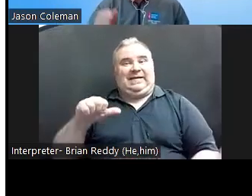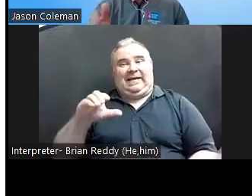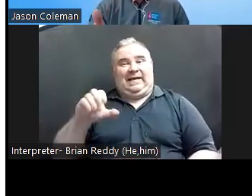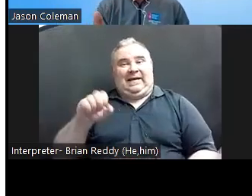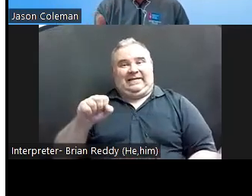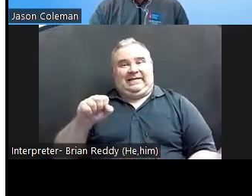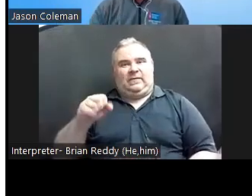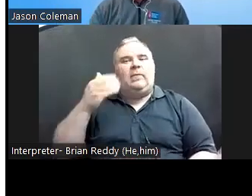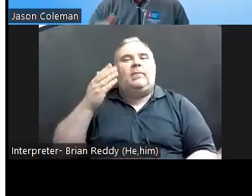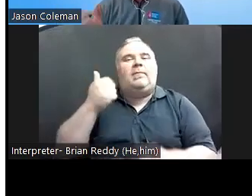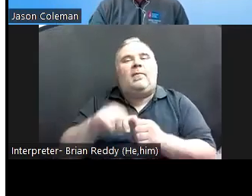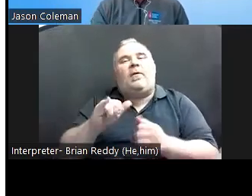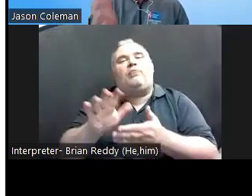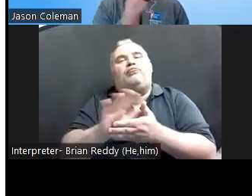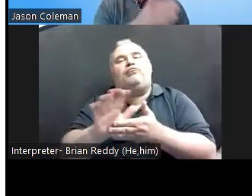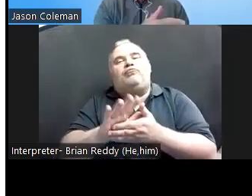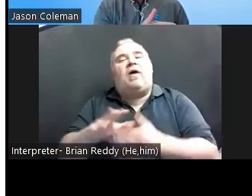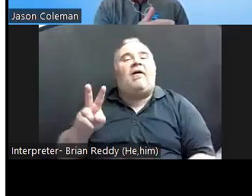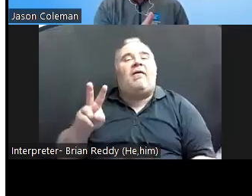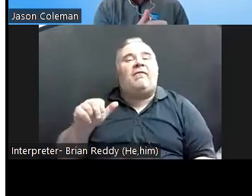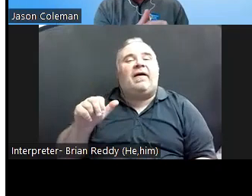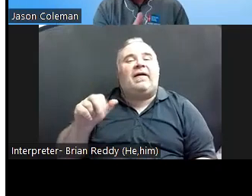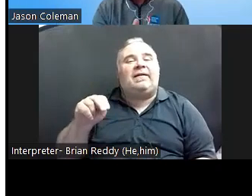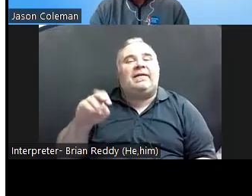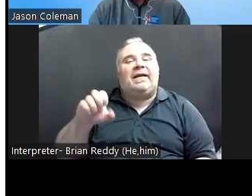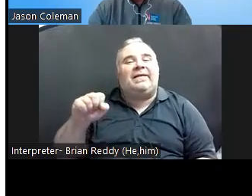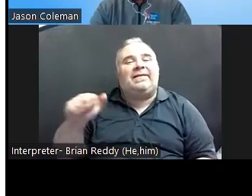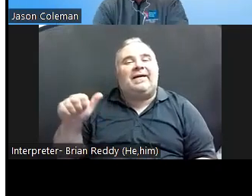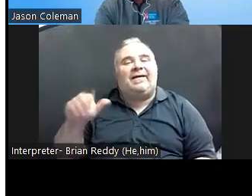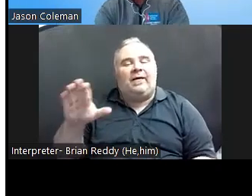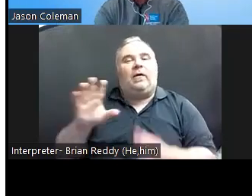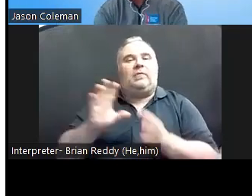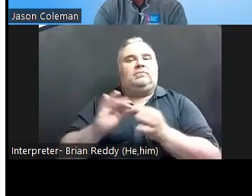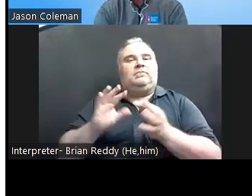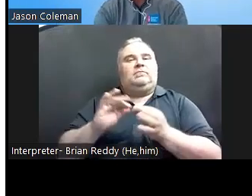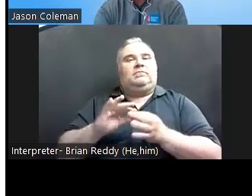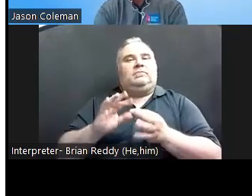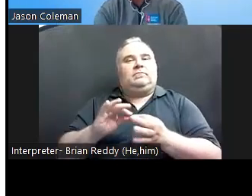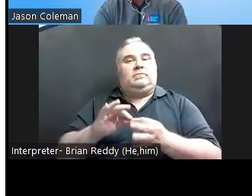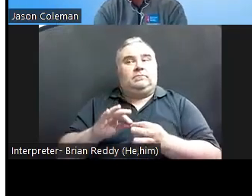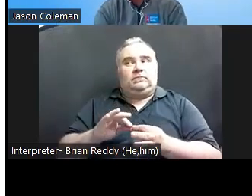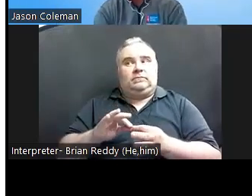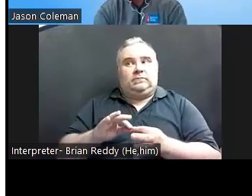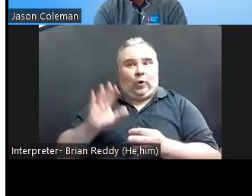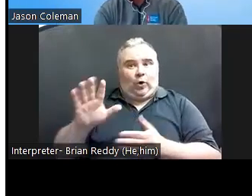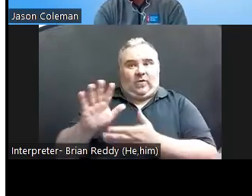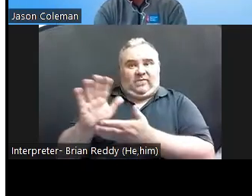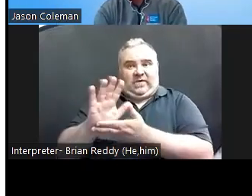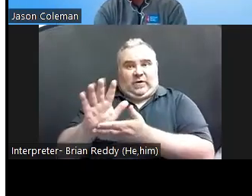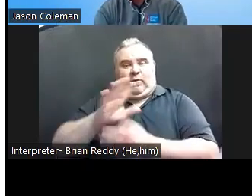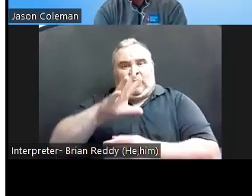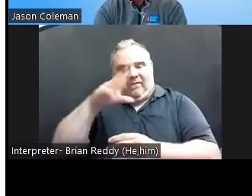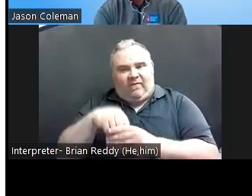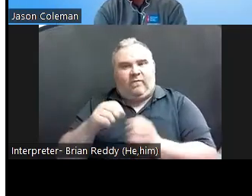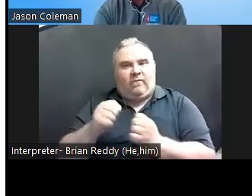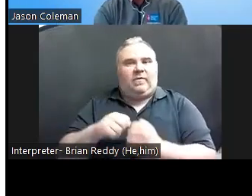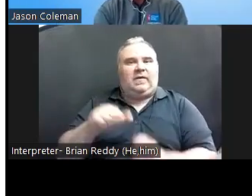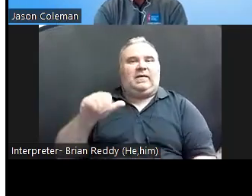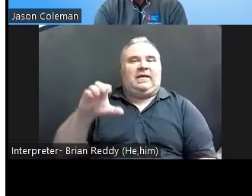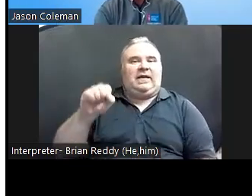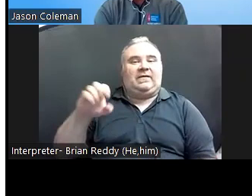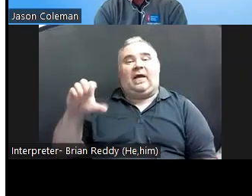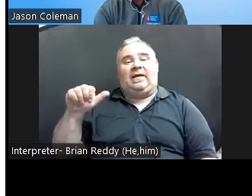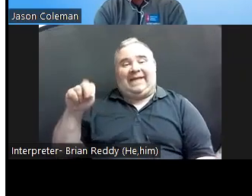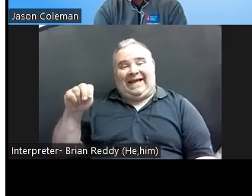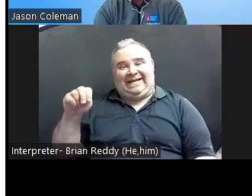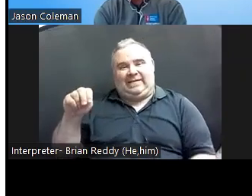heard Vanessa, again, going back to her earlier video and her example of her involvement with ACS CAN,